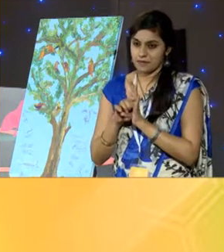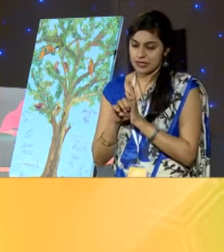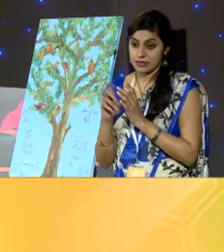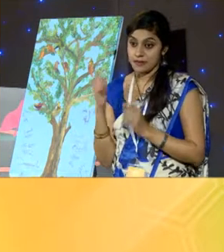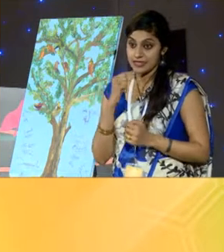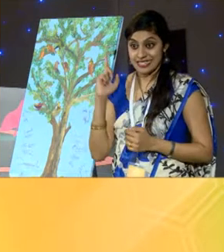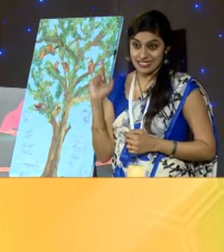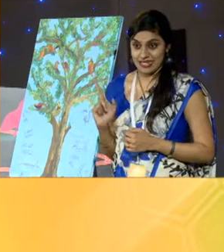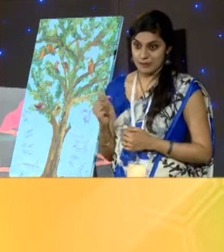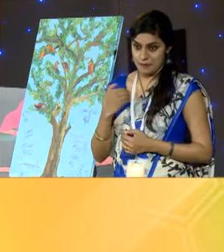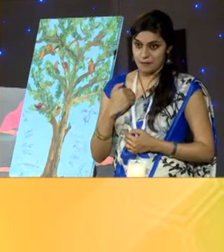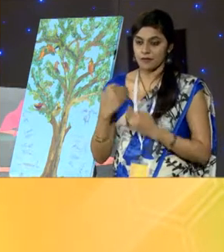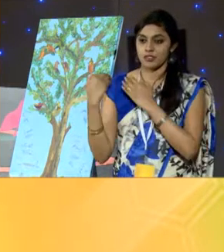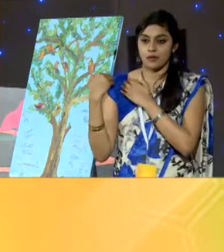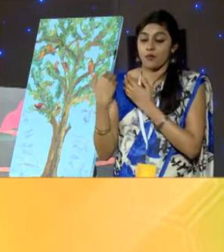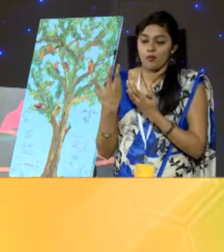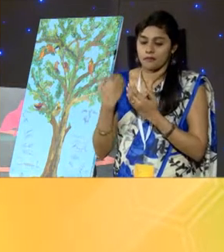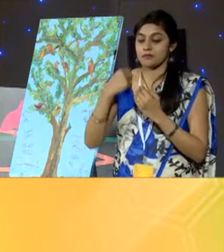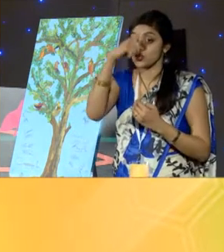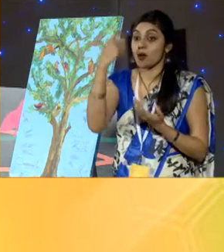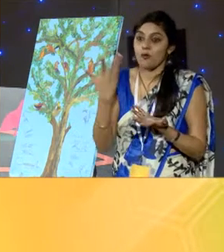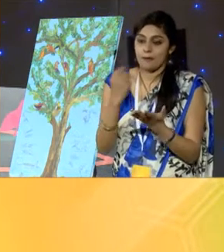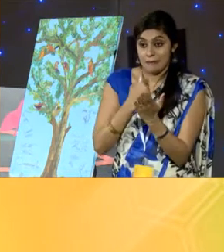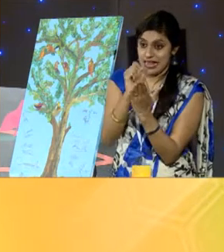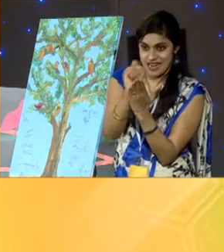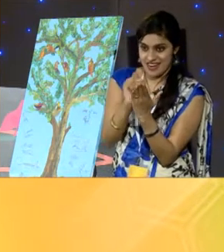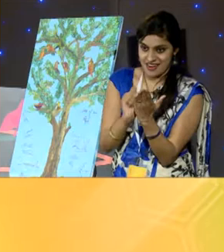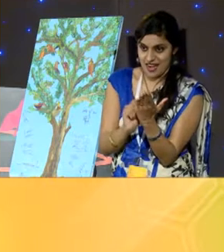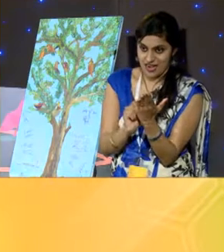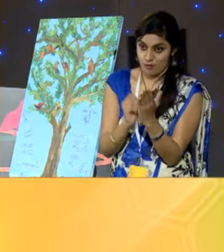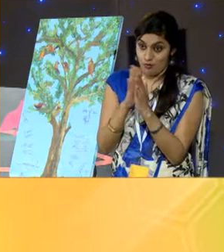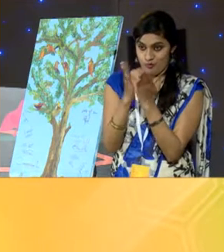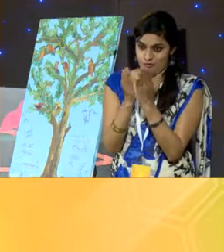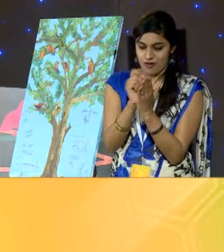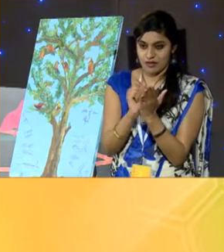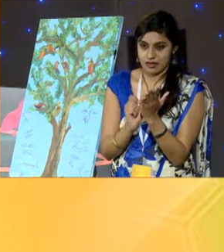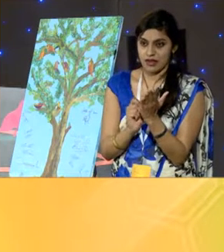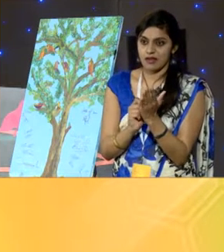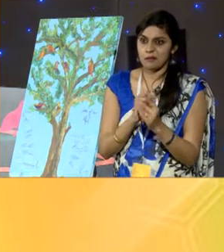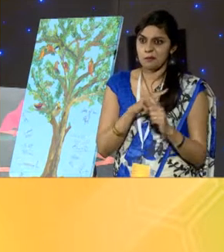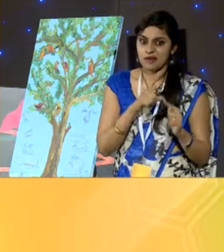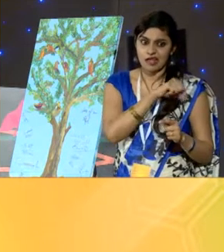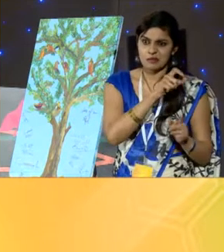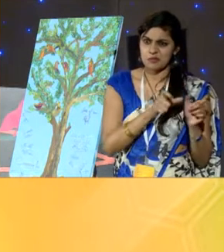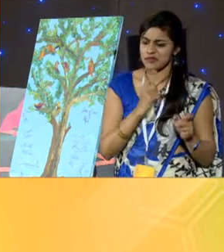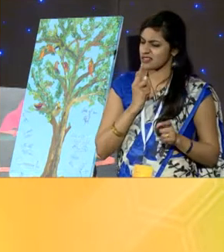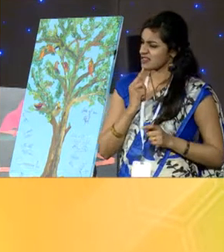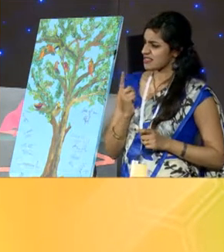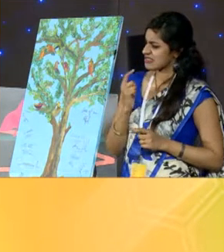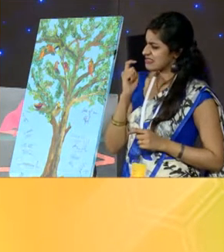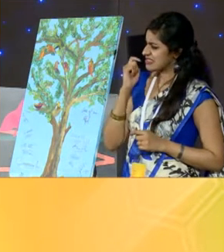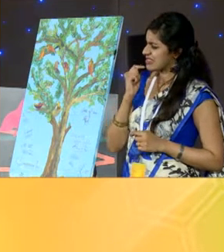you that the day I discovered writing is also the day my direction was